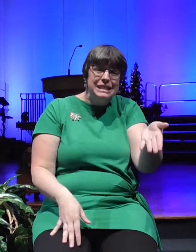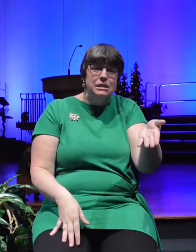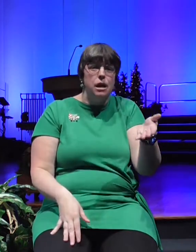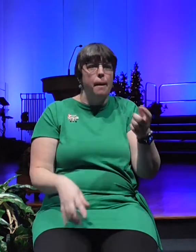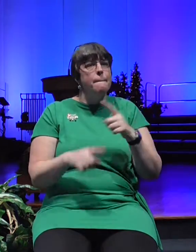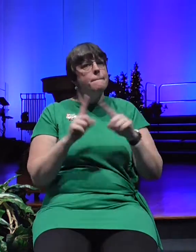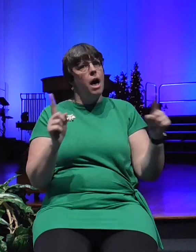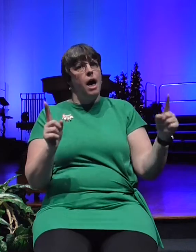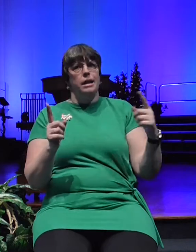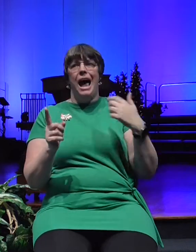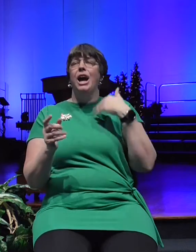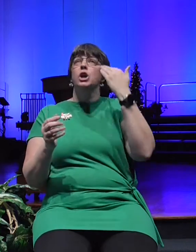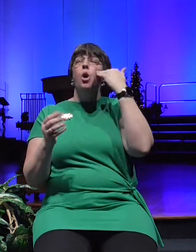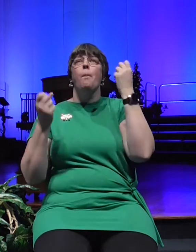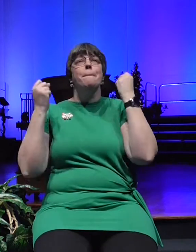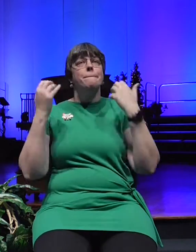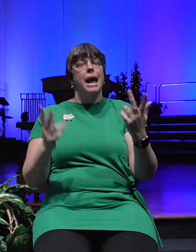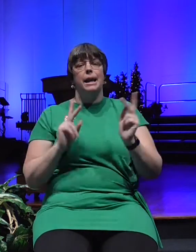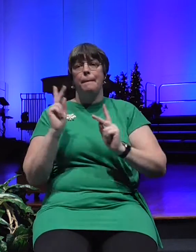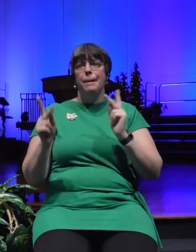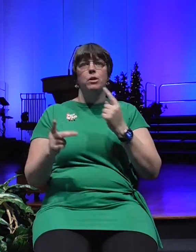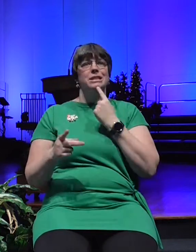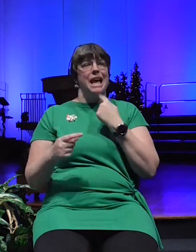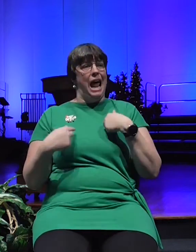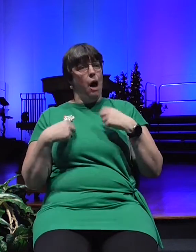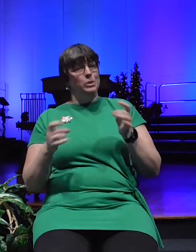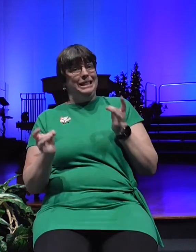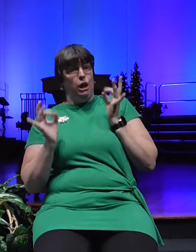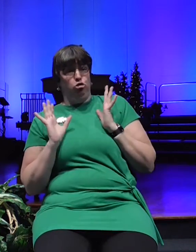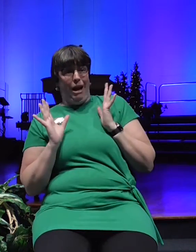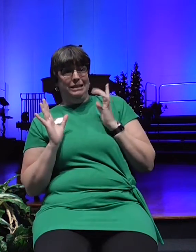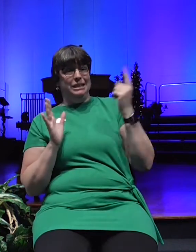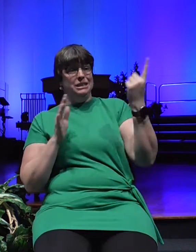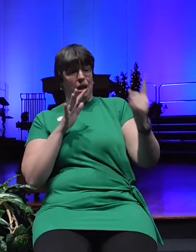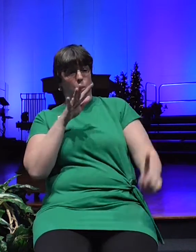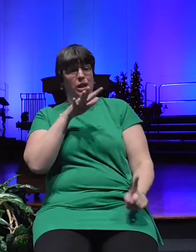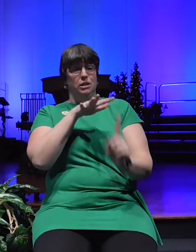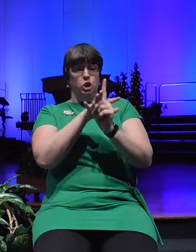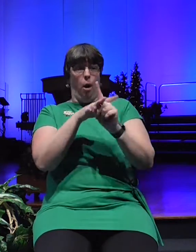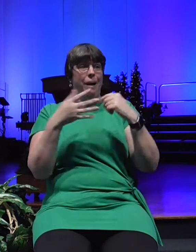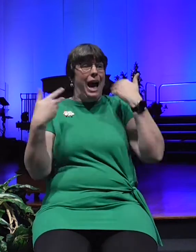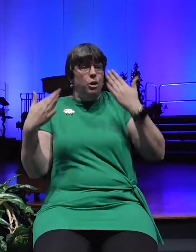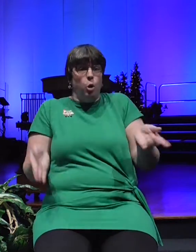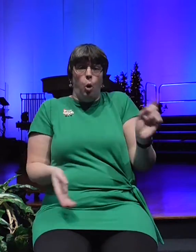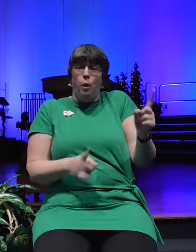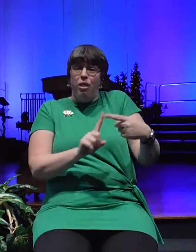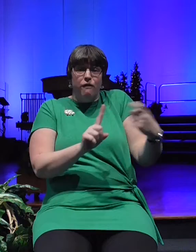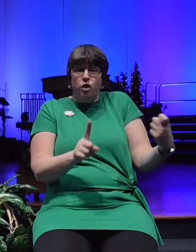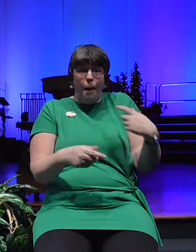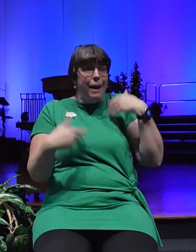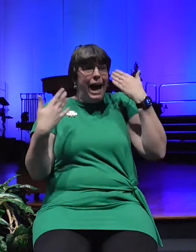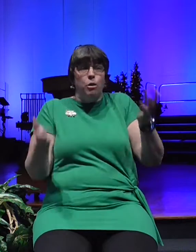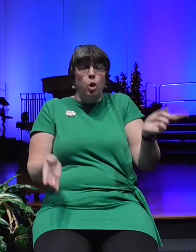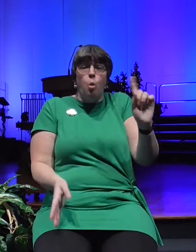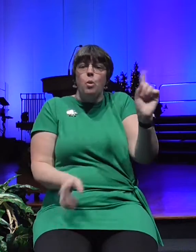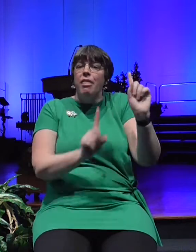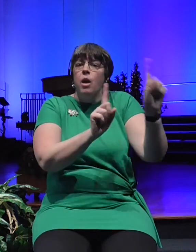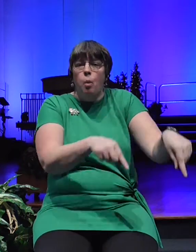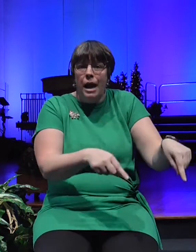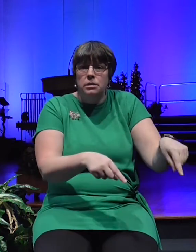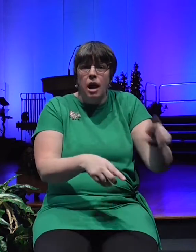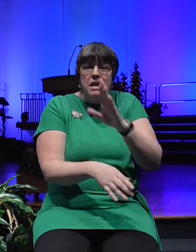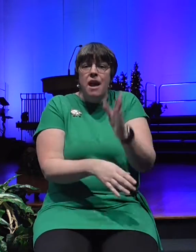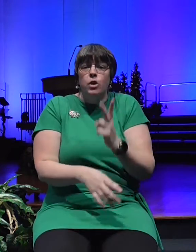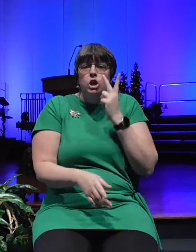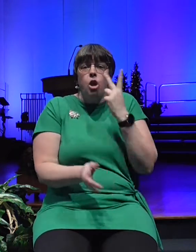who've said, I was in a crisis. Someone showed up and helped me. I don't know where they came from. I don't know where they went.